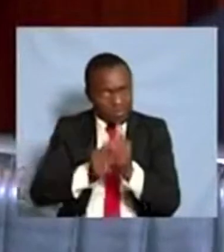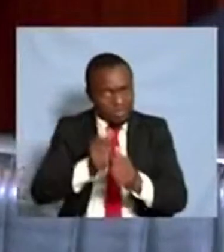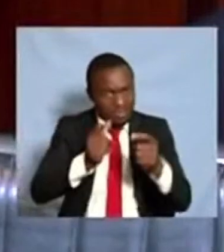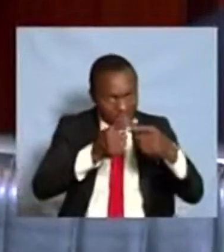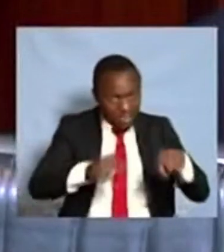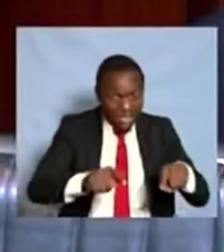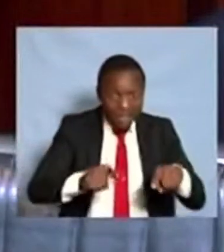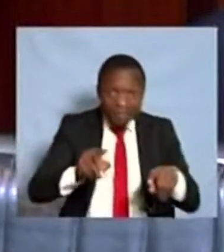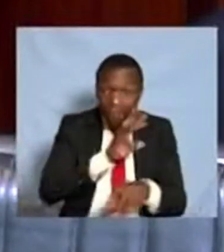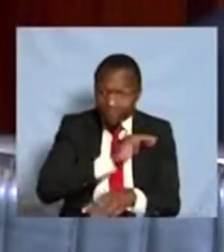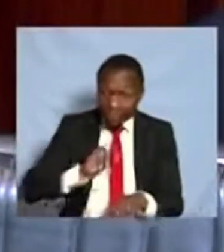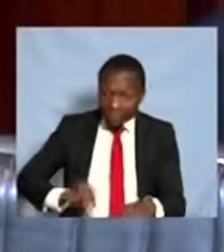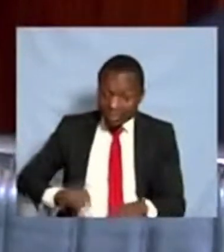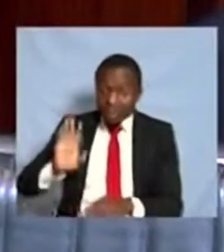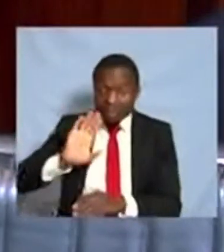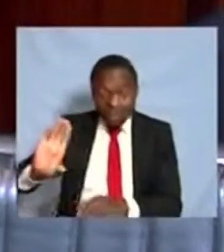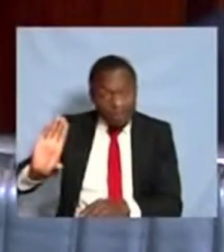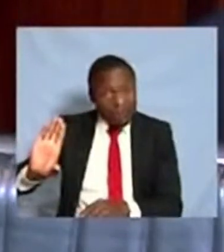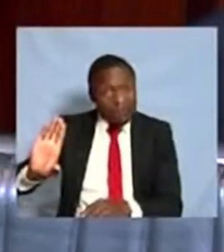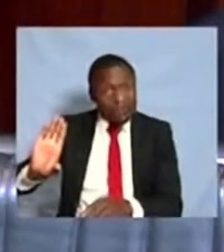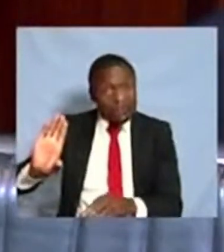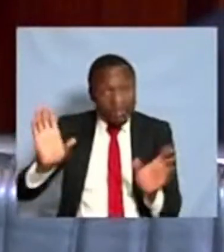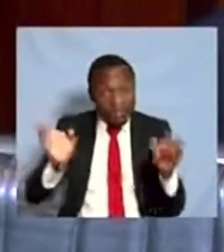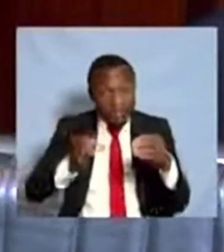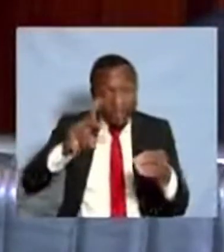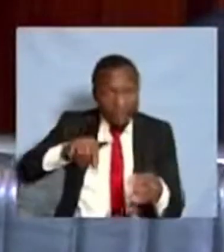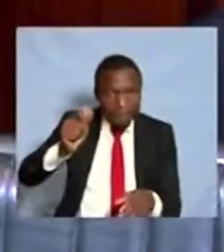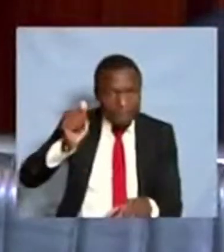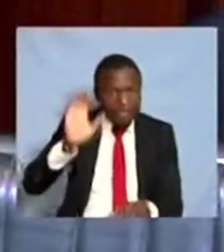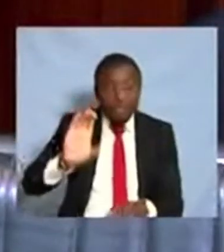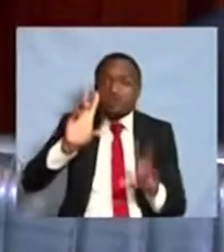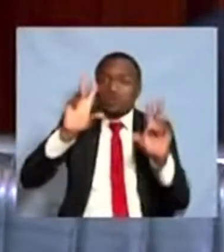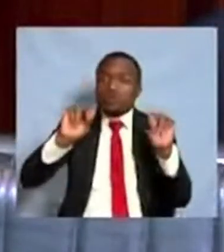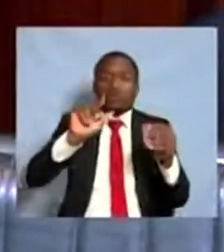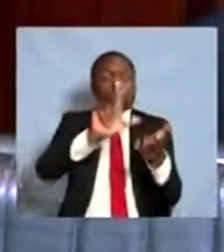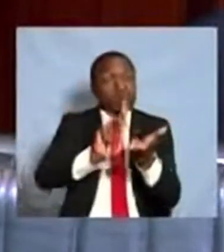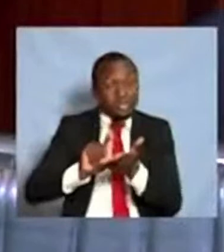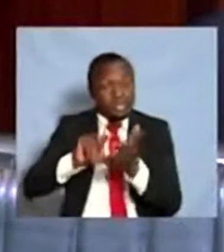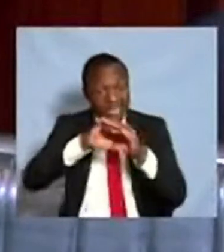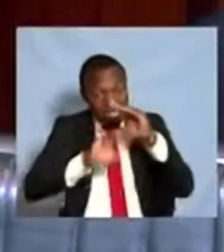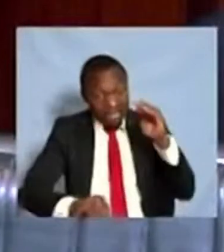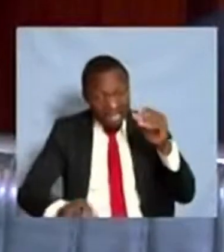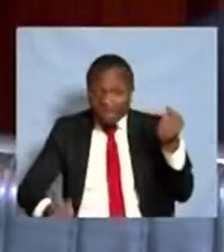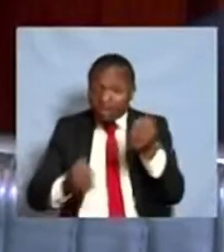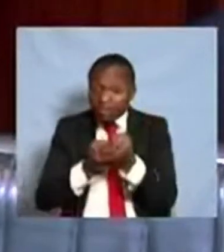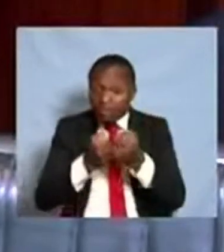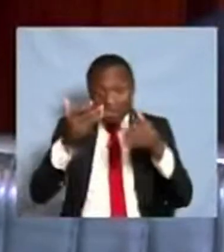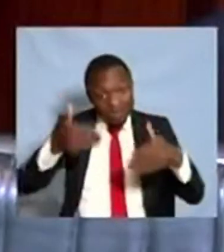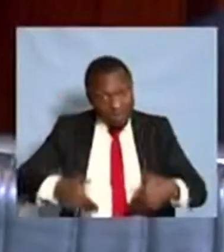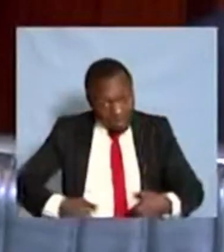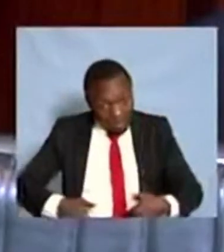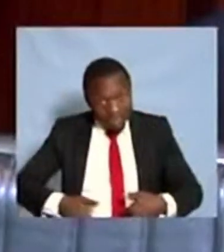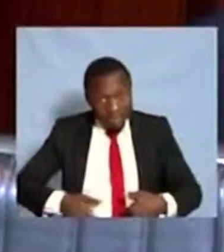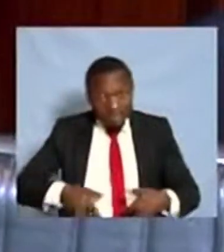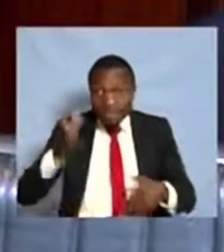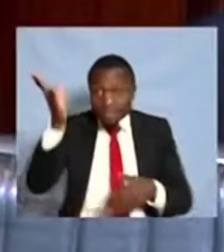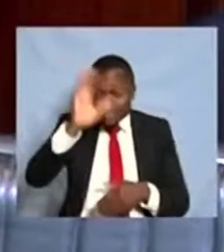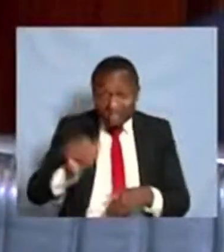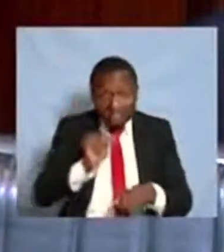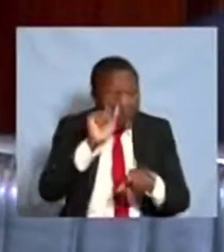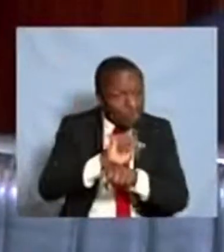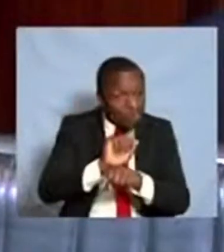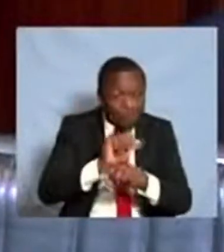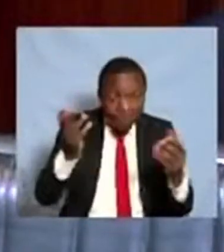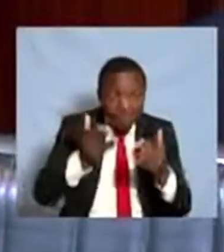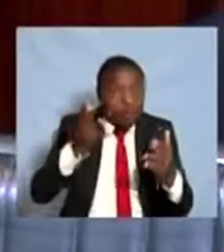a member of your Committee for Public Accounts, there is no loan under this empowerment of youths that has ever performed. So